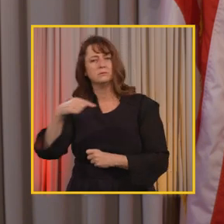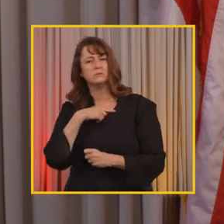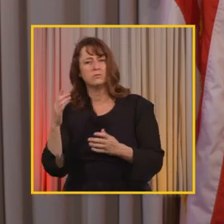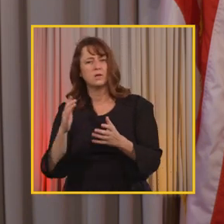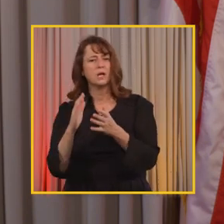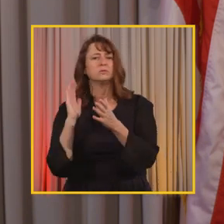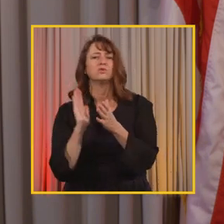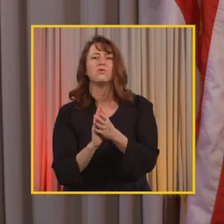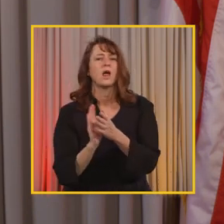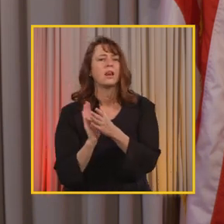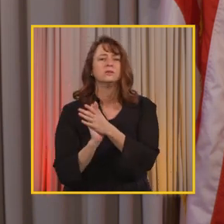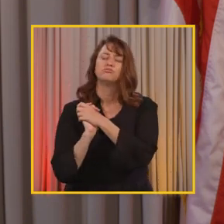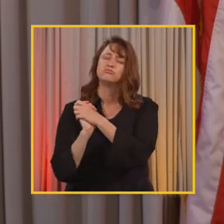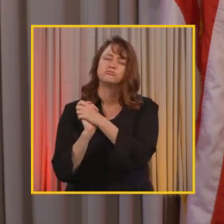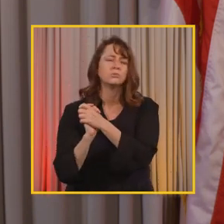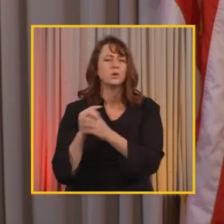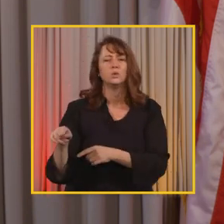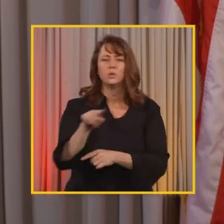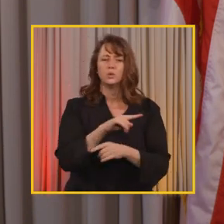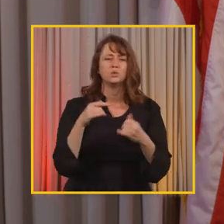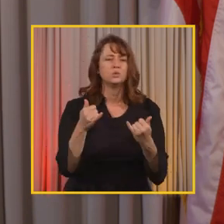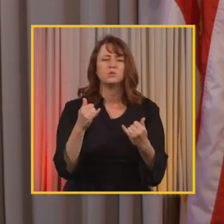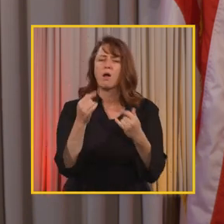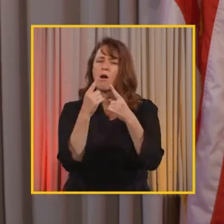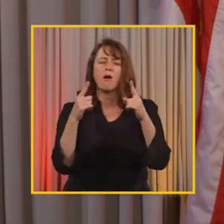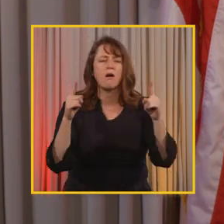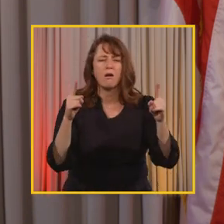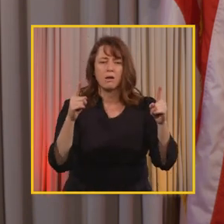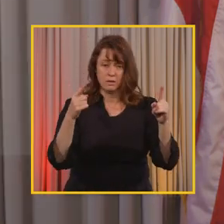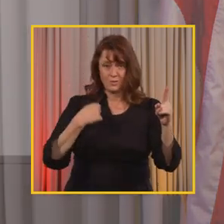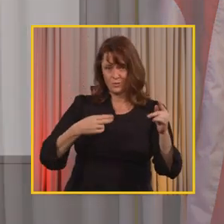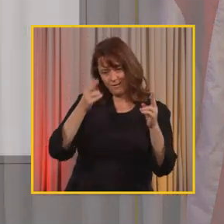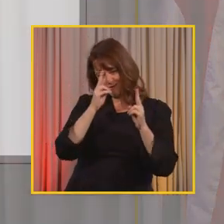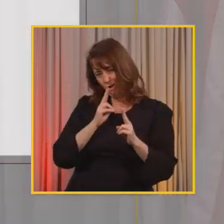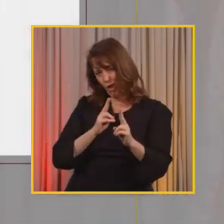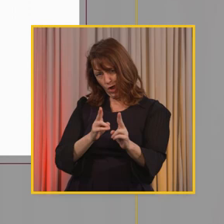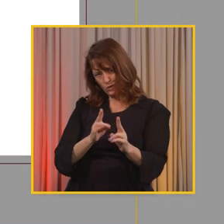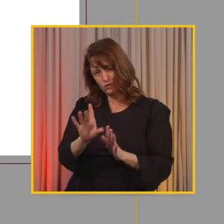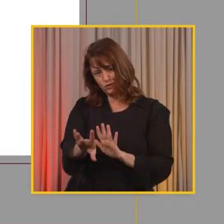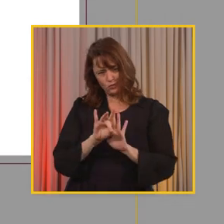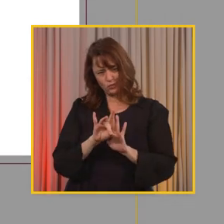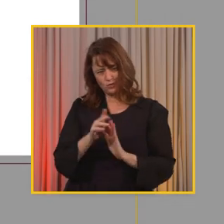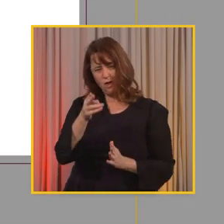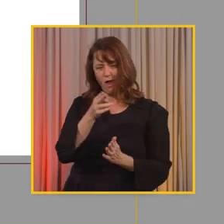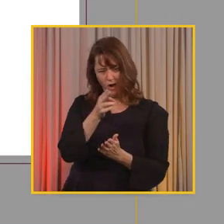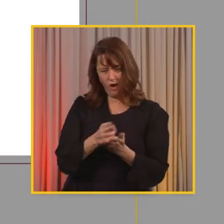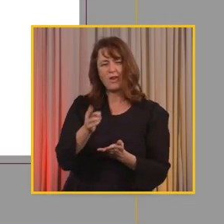Hartnell College to complete your certificate and or degree.